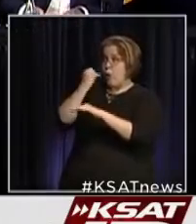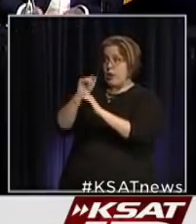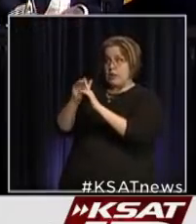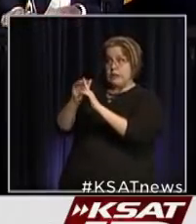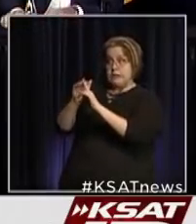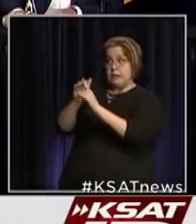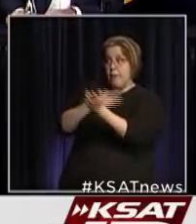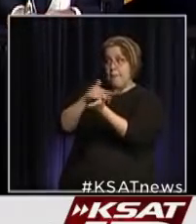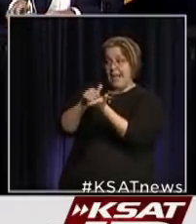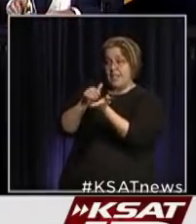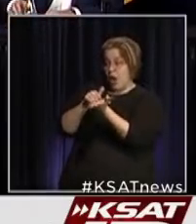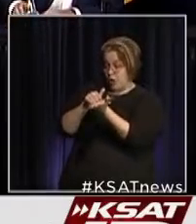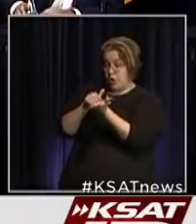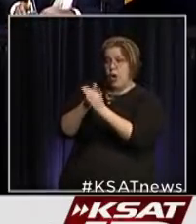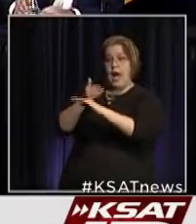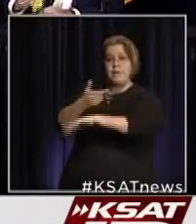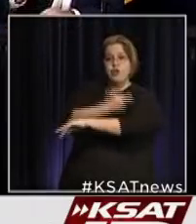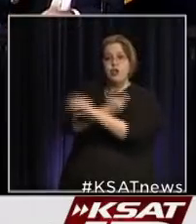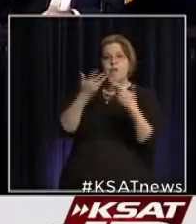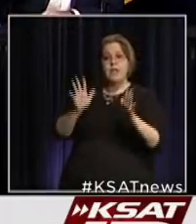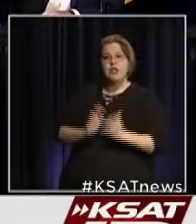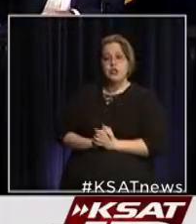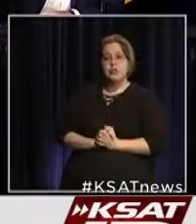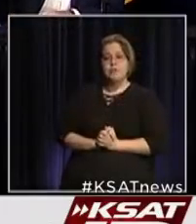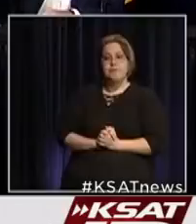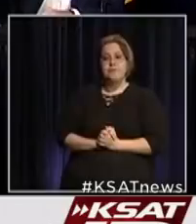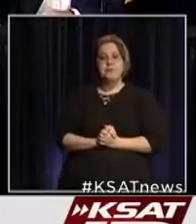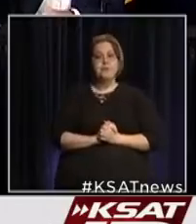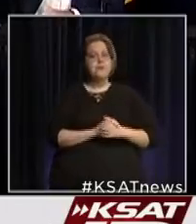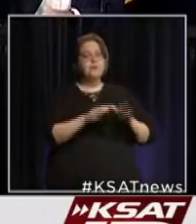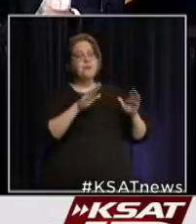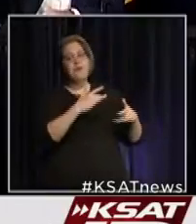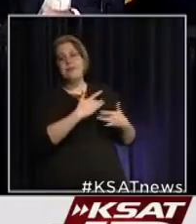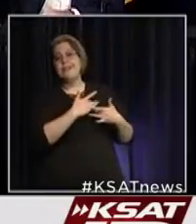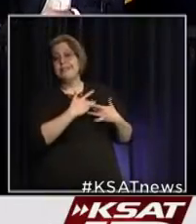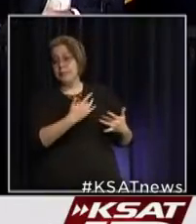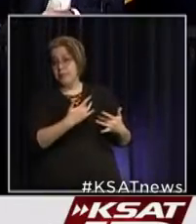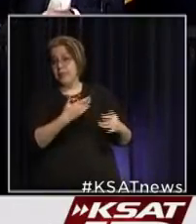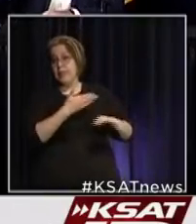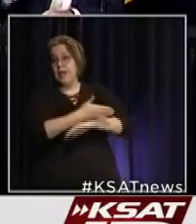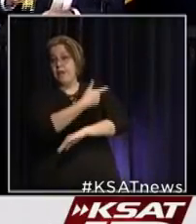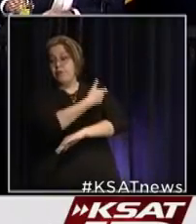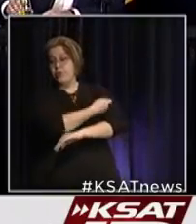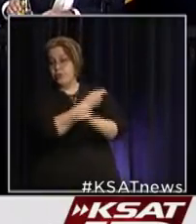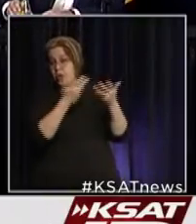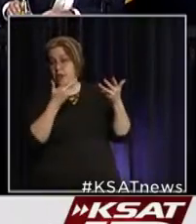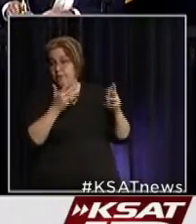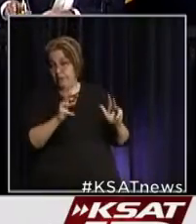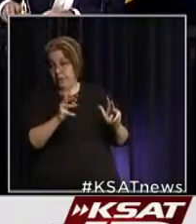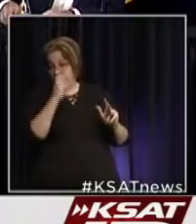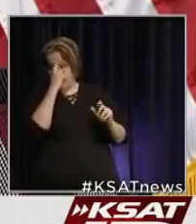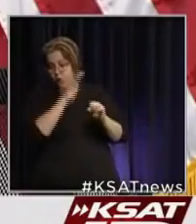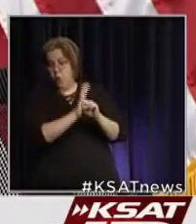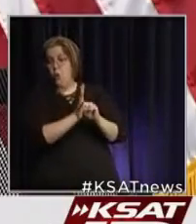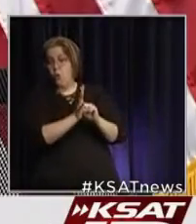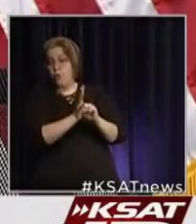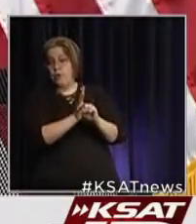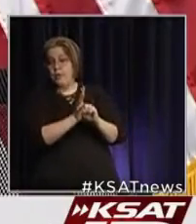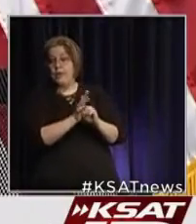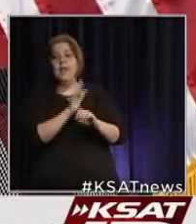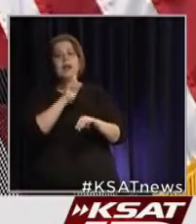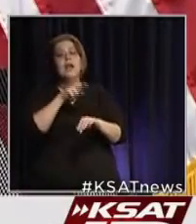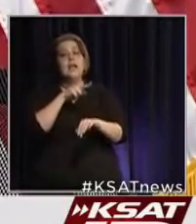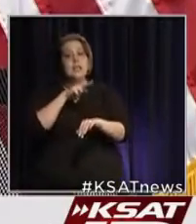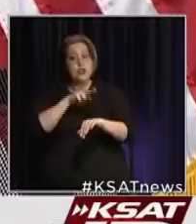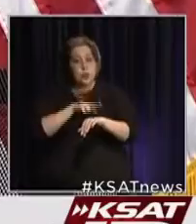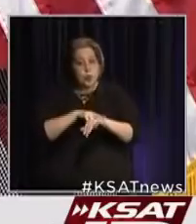or healthcare provider after getting a vaccine? So typically after getting a COVID-19 vaccine, it's normal